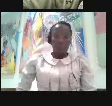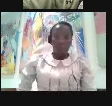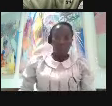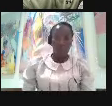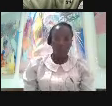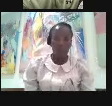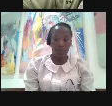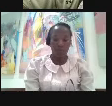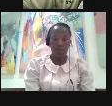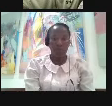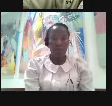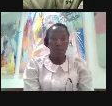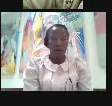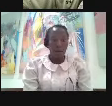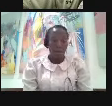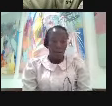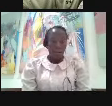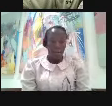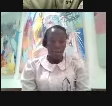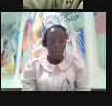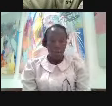Um,